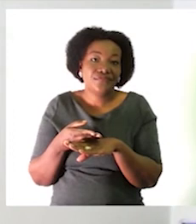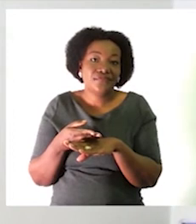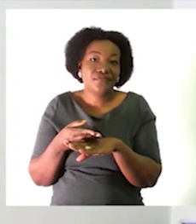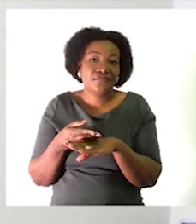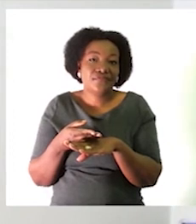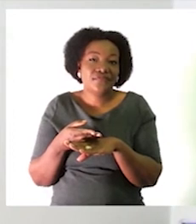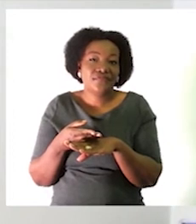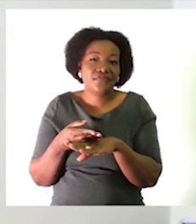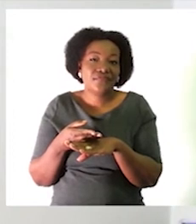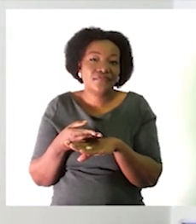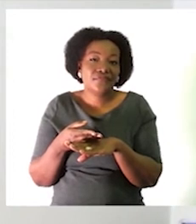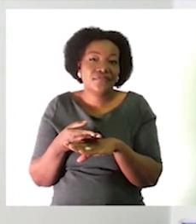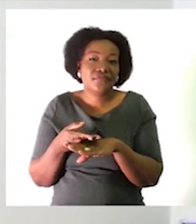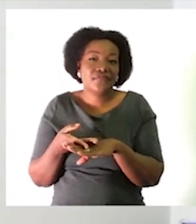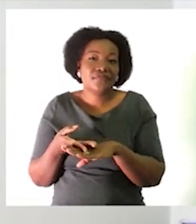How about we have